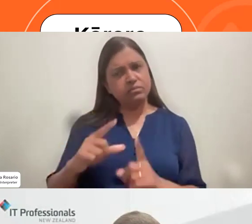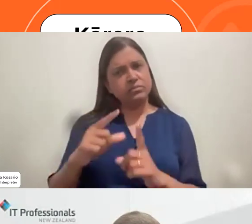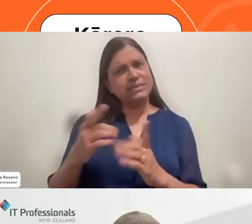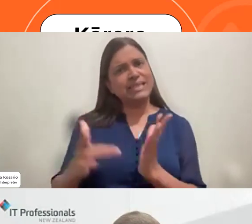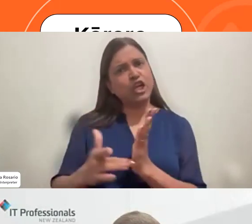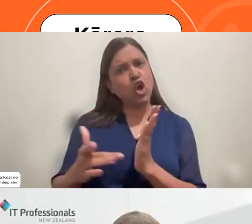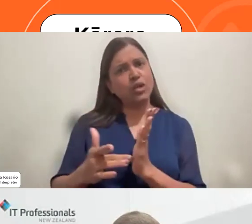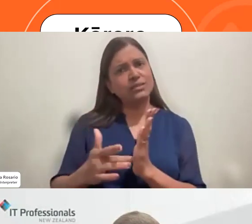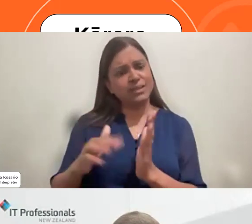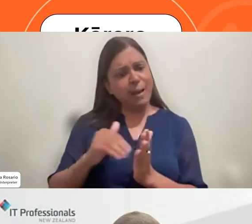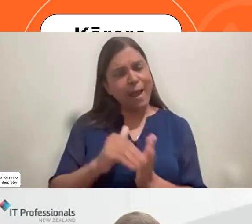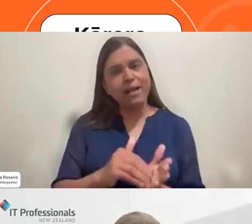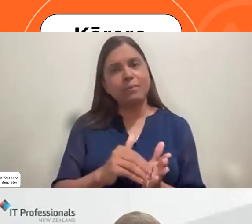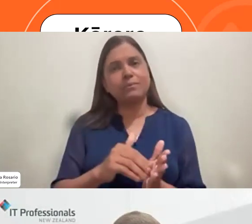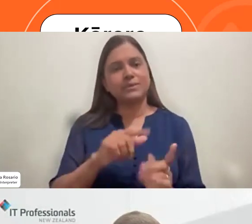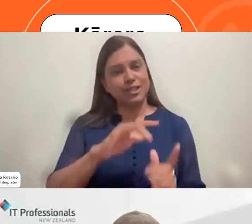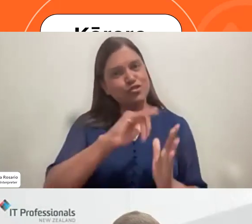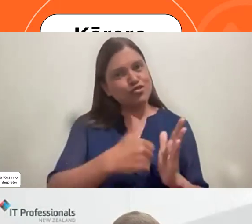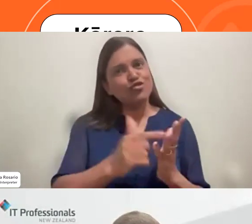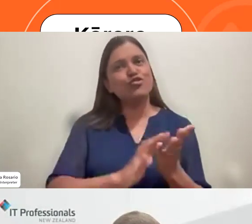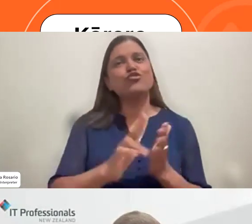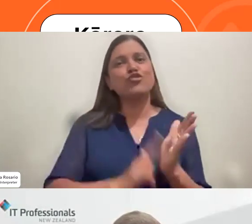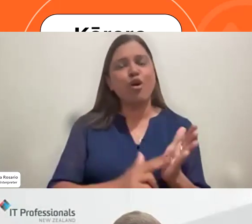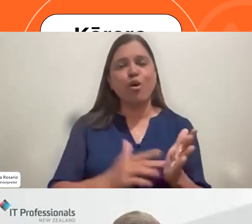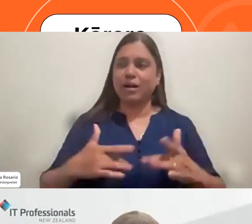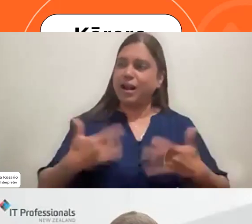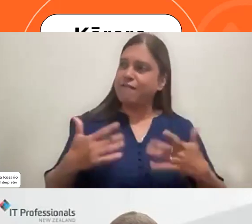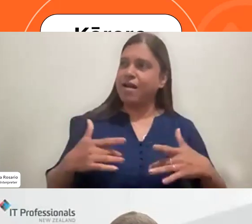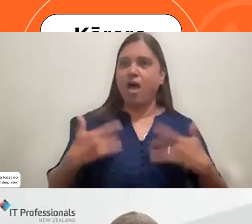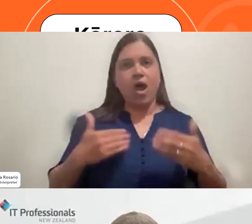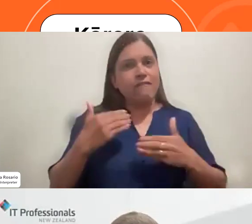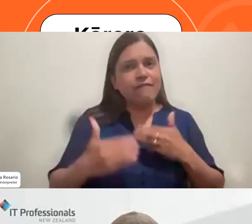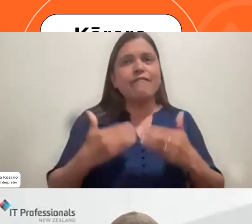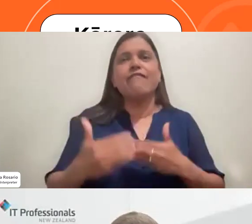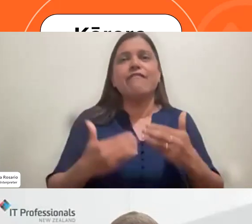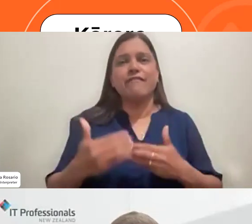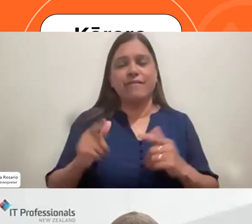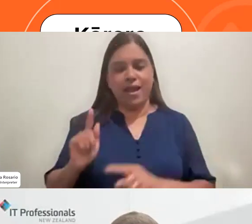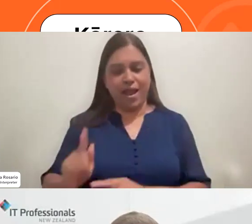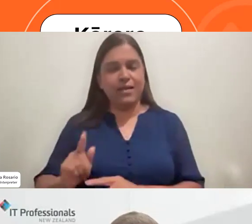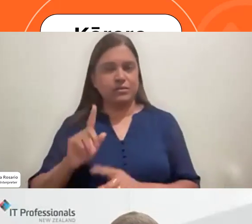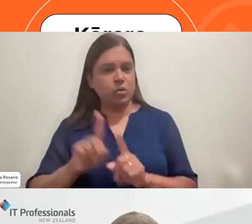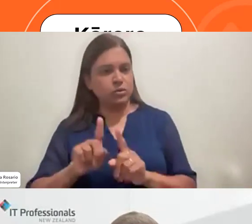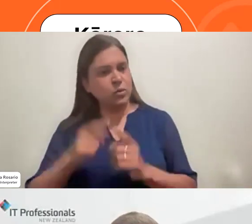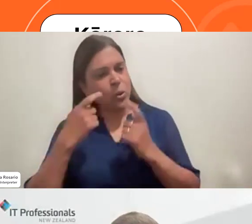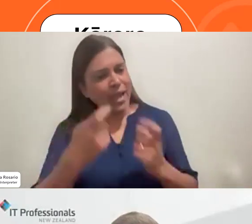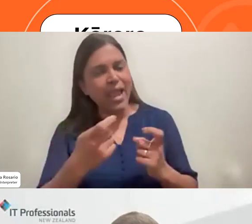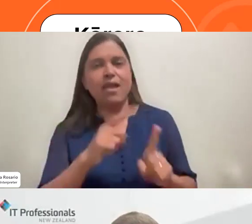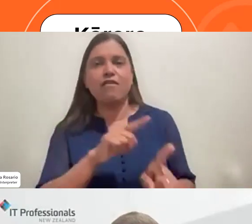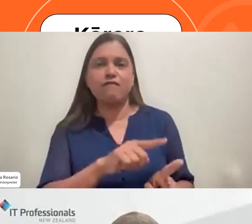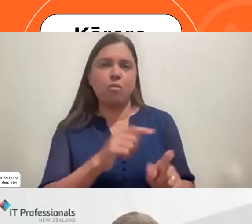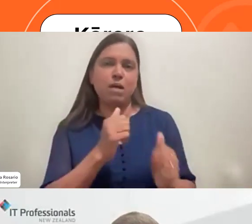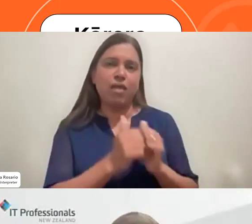a life where he can care for James in better ways has been, for